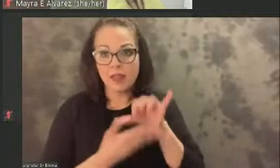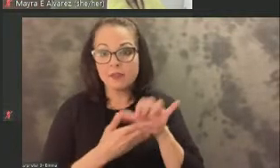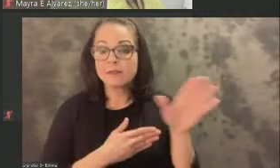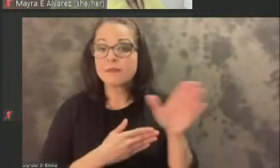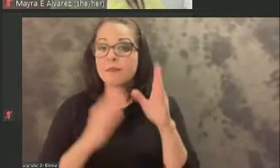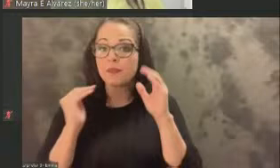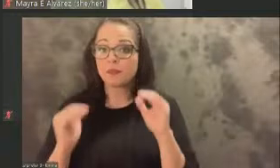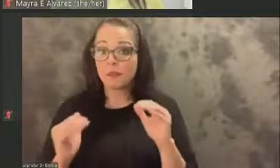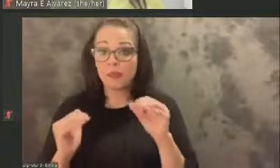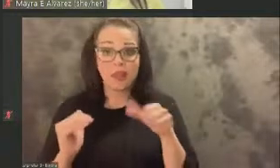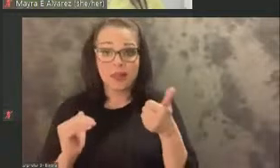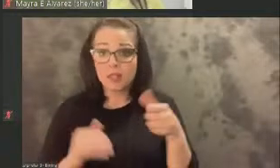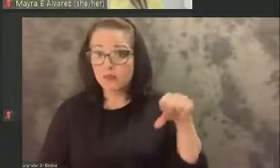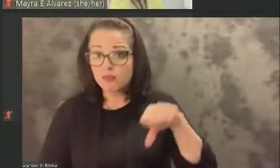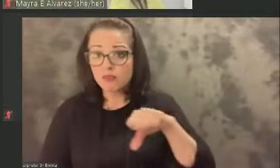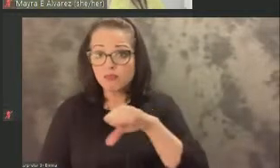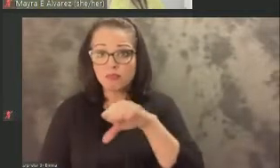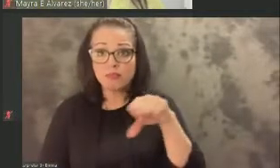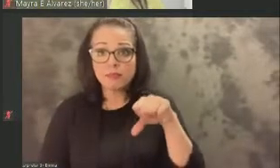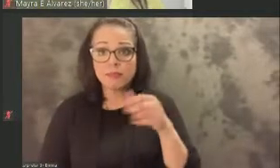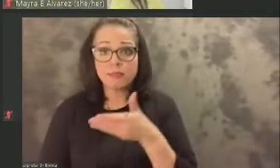yeas, please.